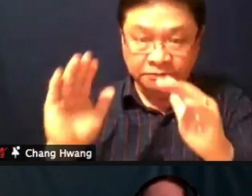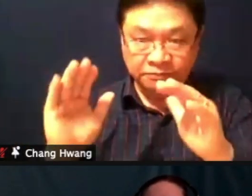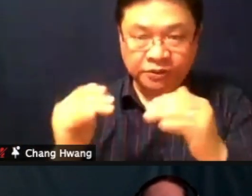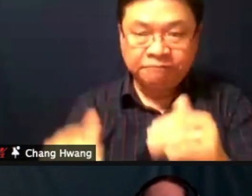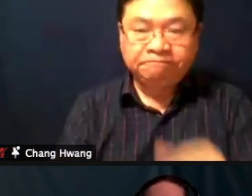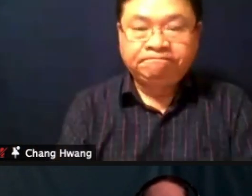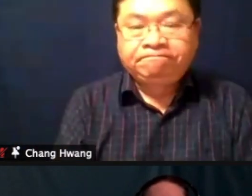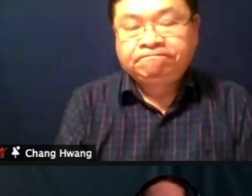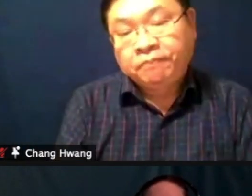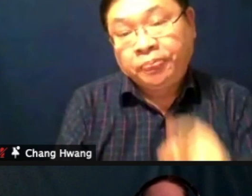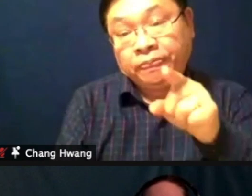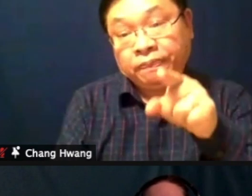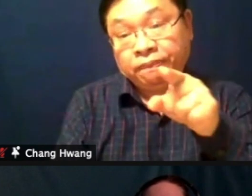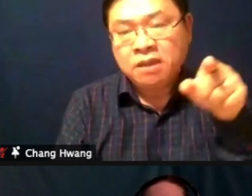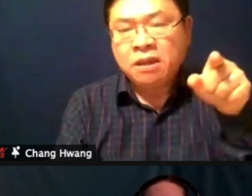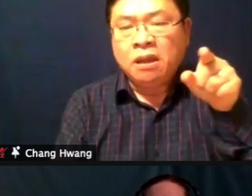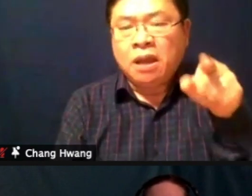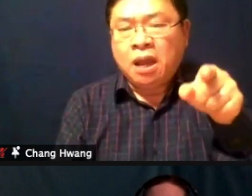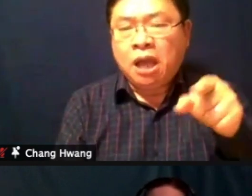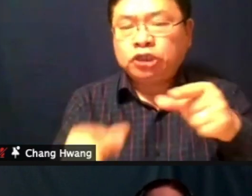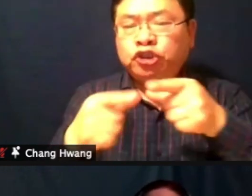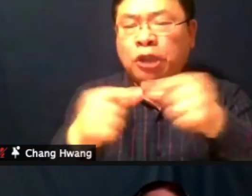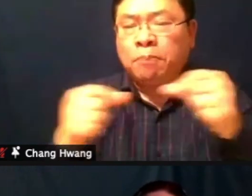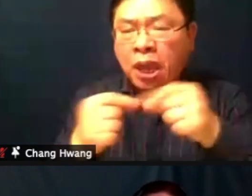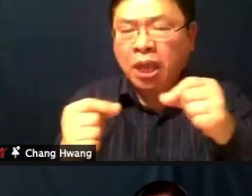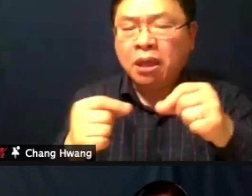making sure the interpreters are squared away. Okay.